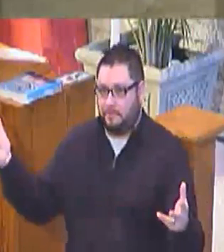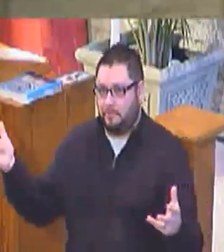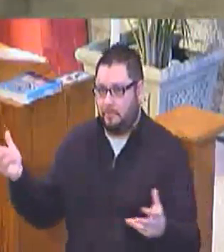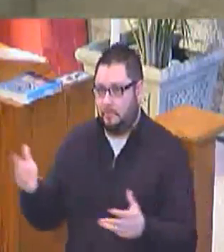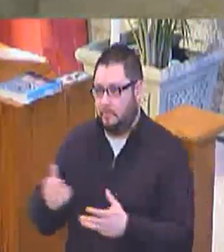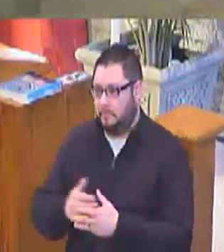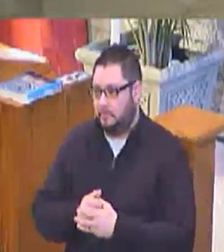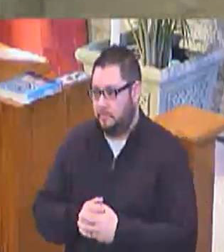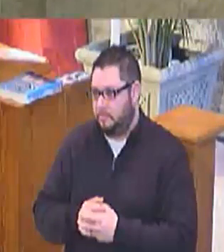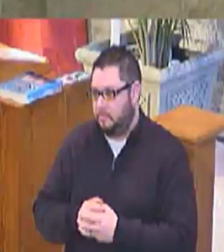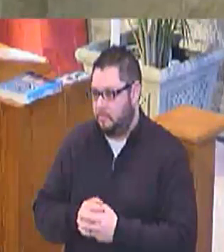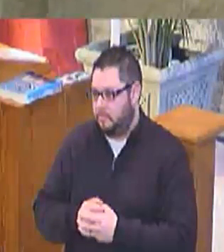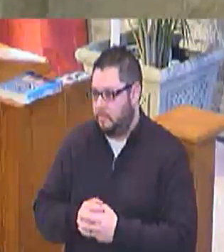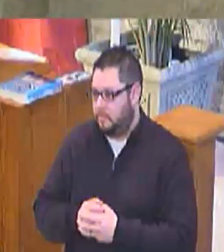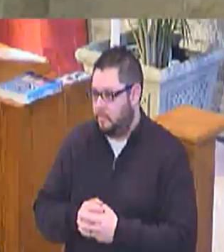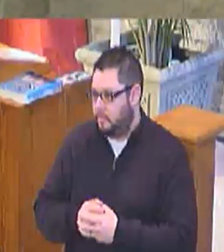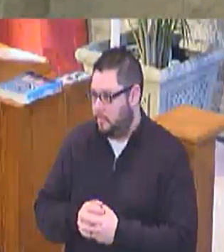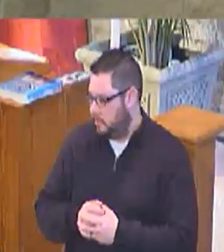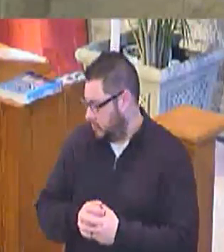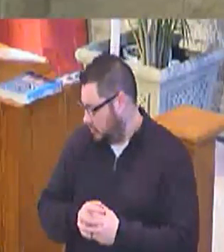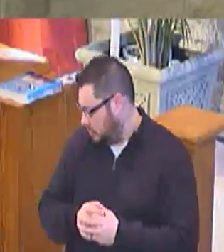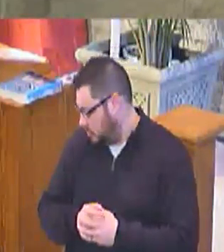possess and striving